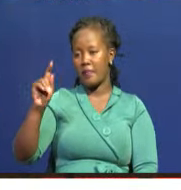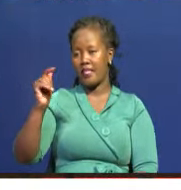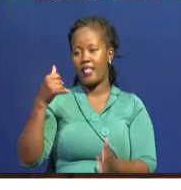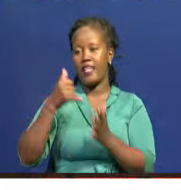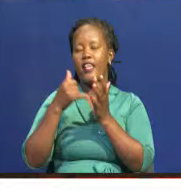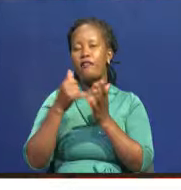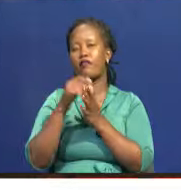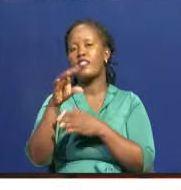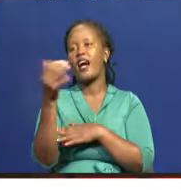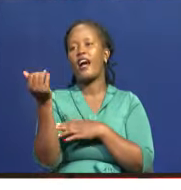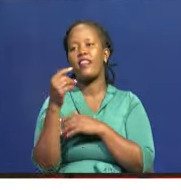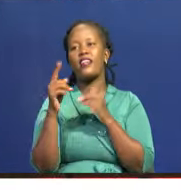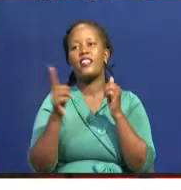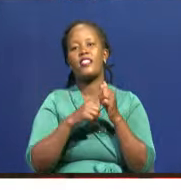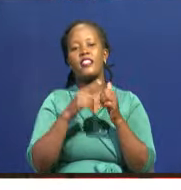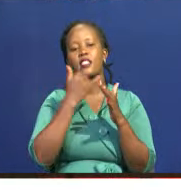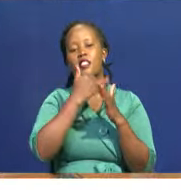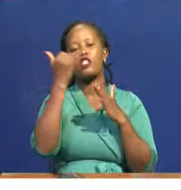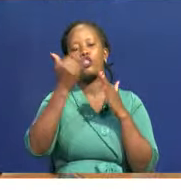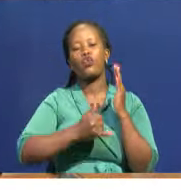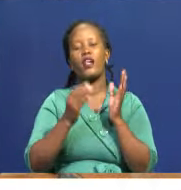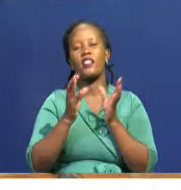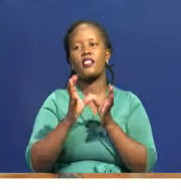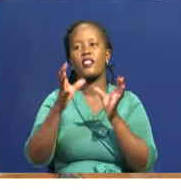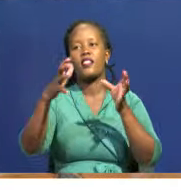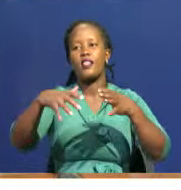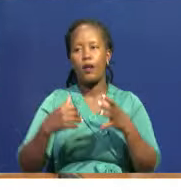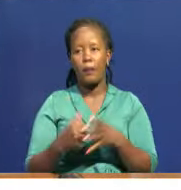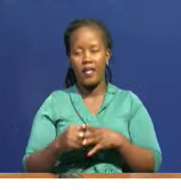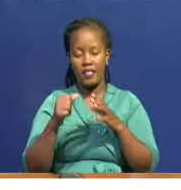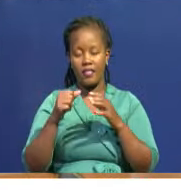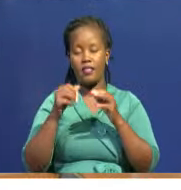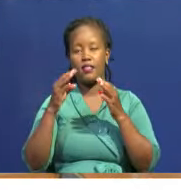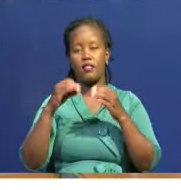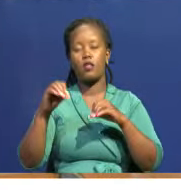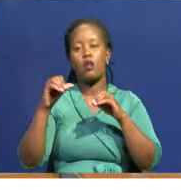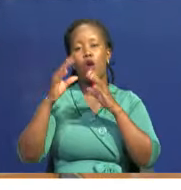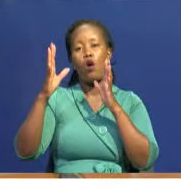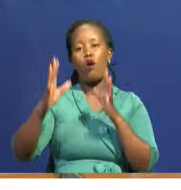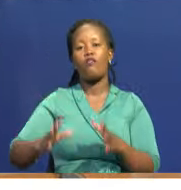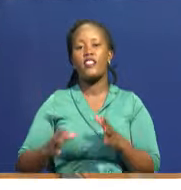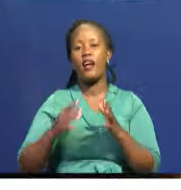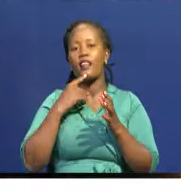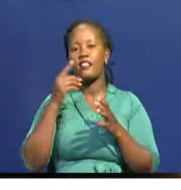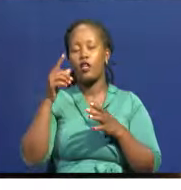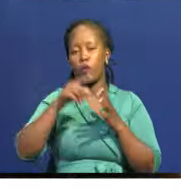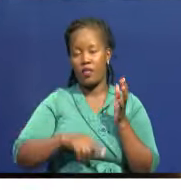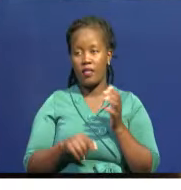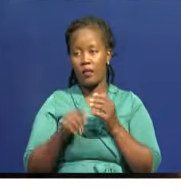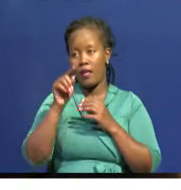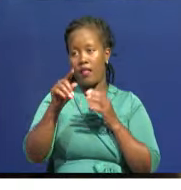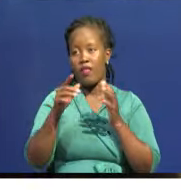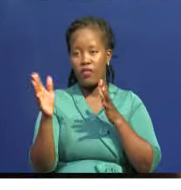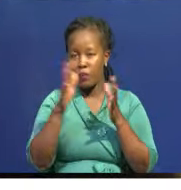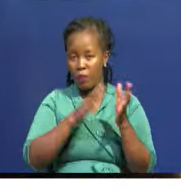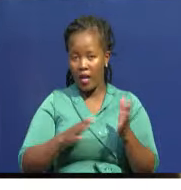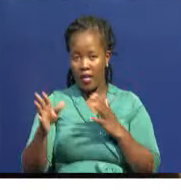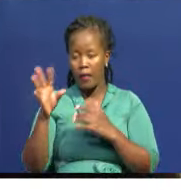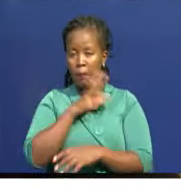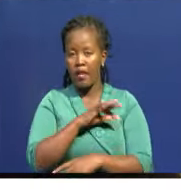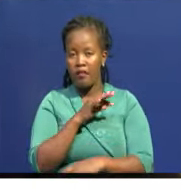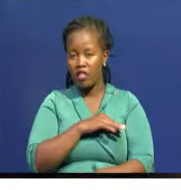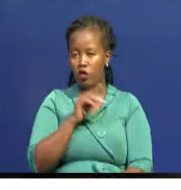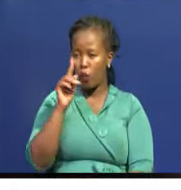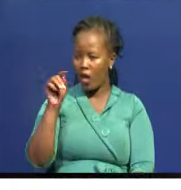kampuni nyingine 6 za bima. Afisa mkuu wa kampuni ya Minet Kenya Sami Muthui amesema mpango huo unanufaisha wanachama